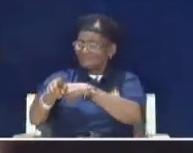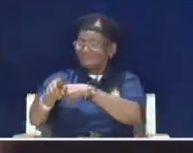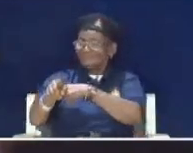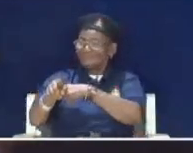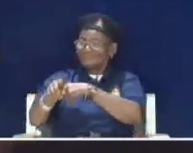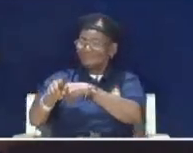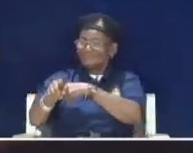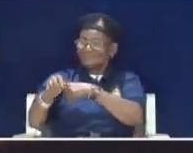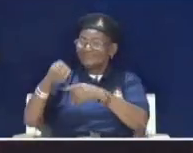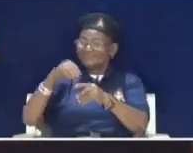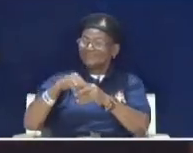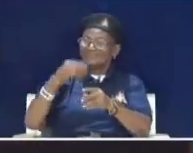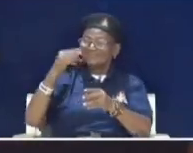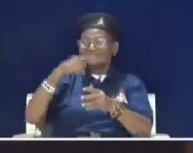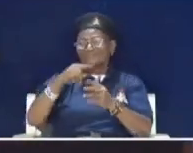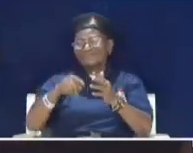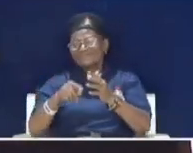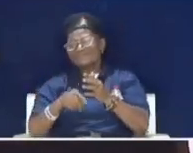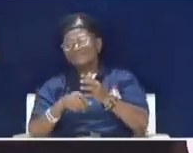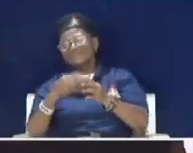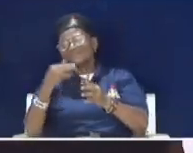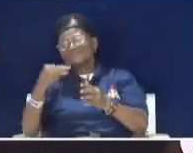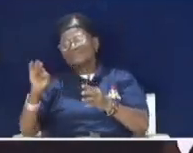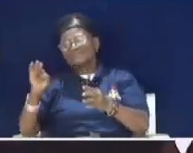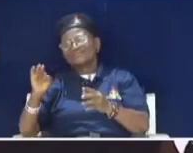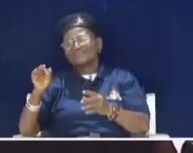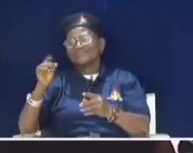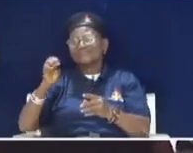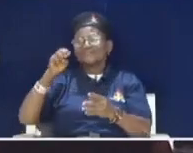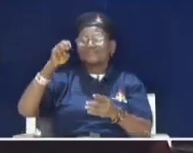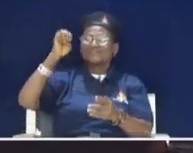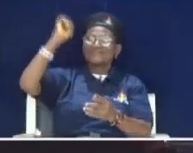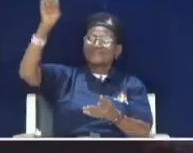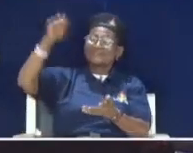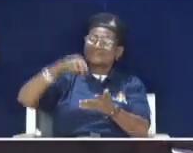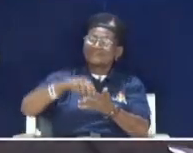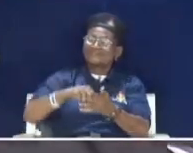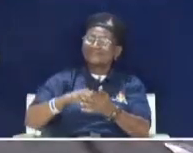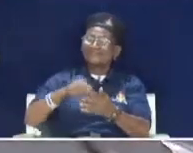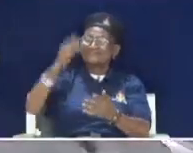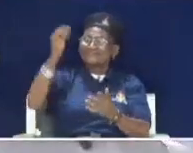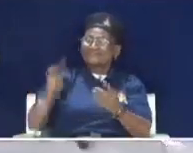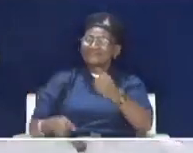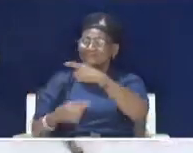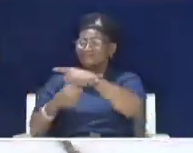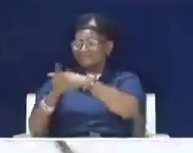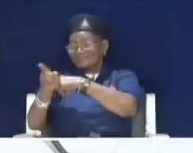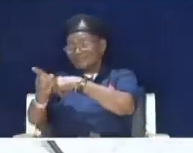In the midst of four horse fighting, he stands by you.